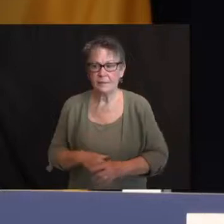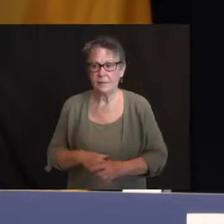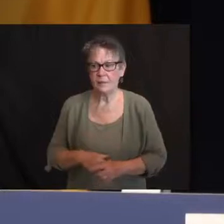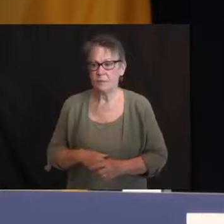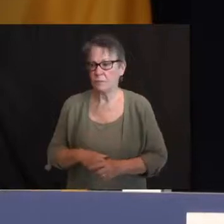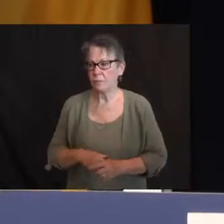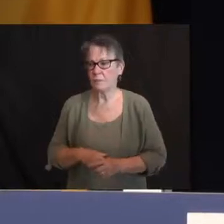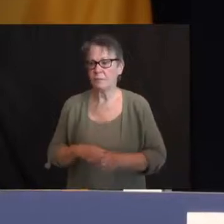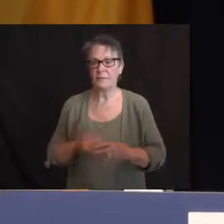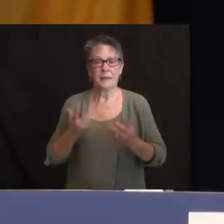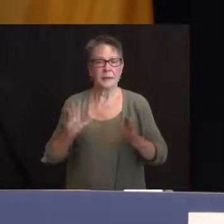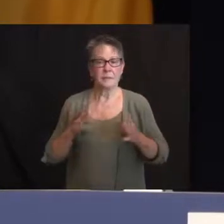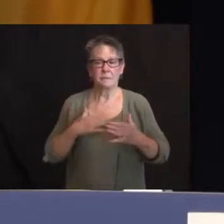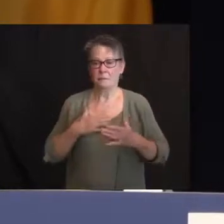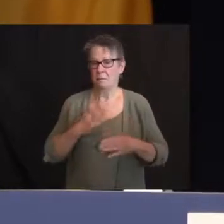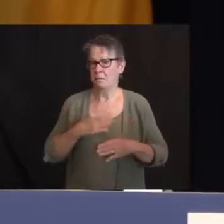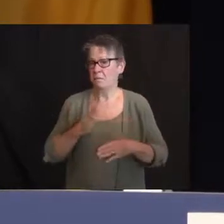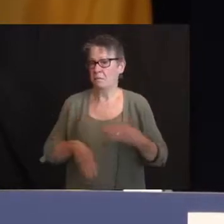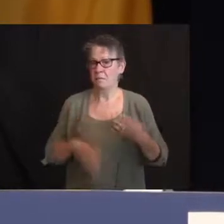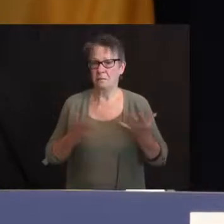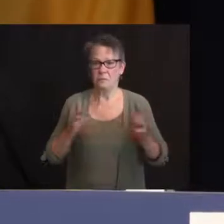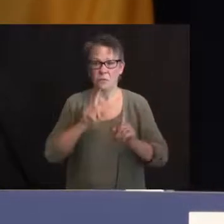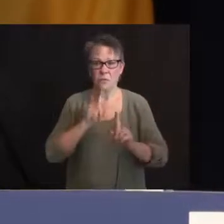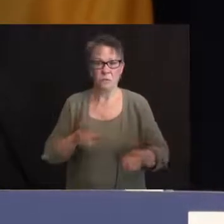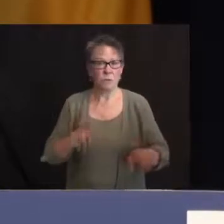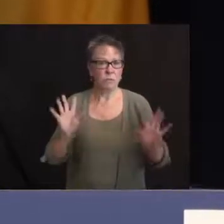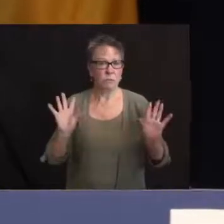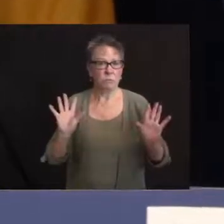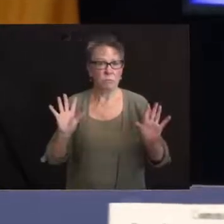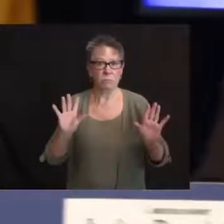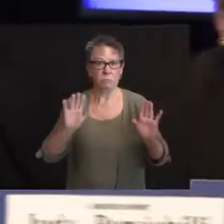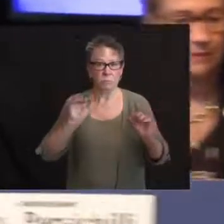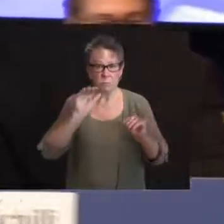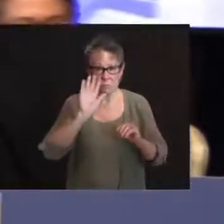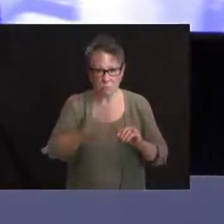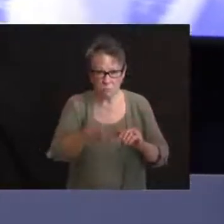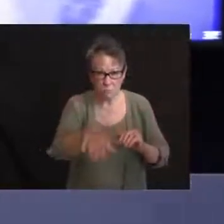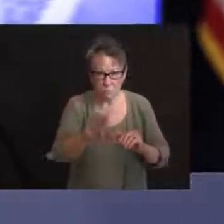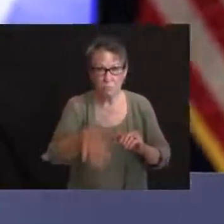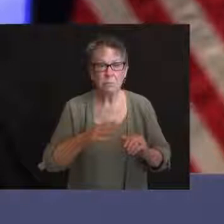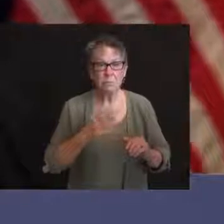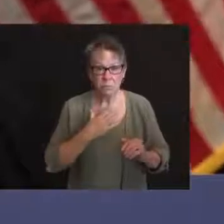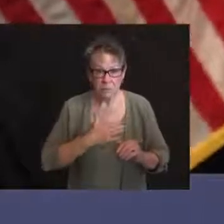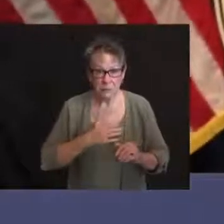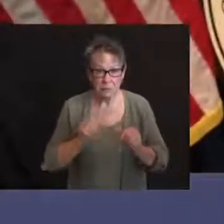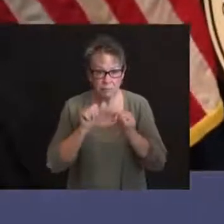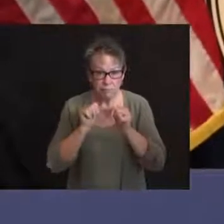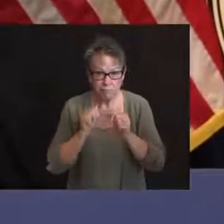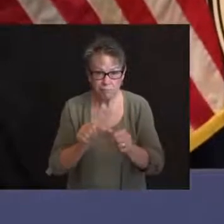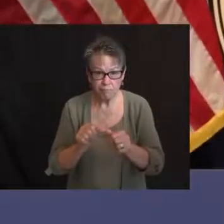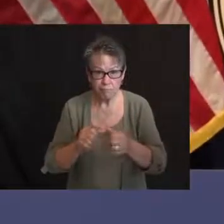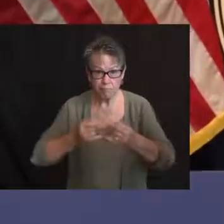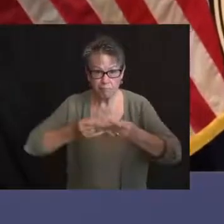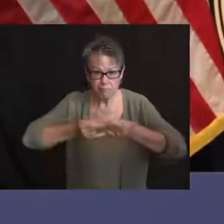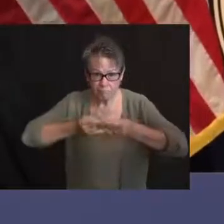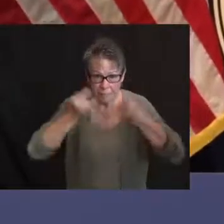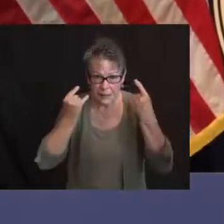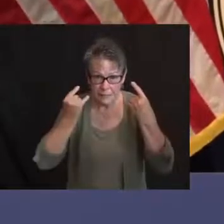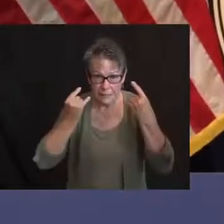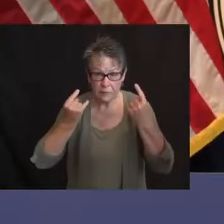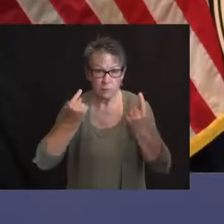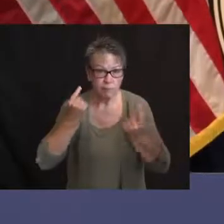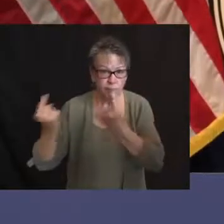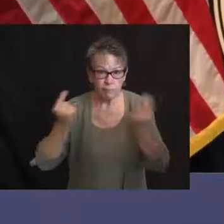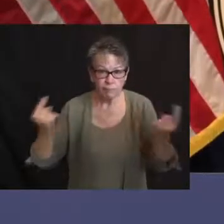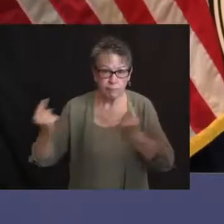safe, stay healthy, and get tested. Thank you. Judy, thank you. We haven't hit this